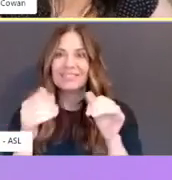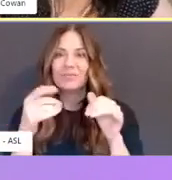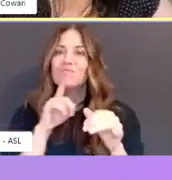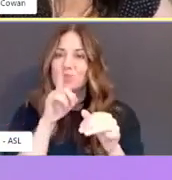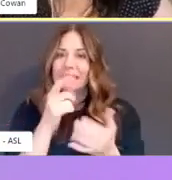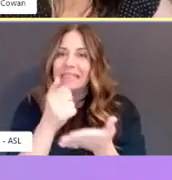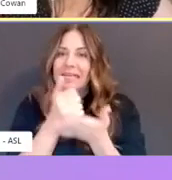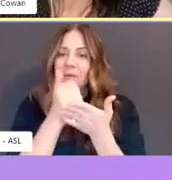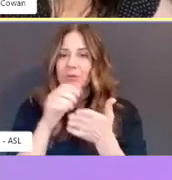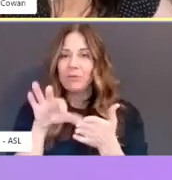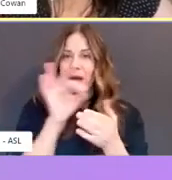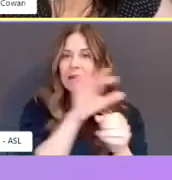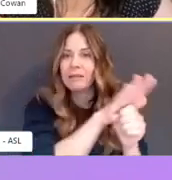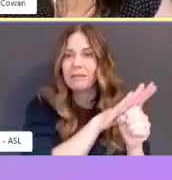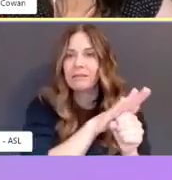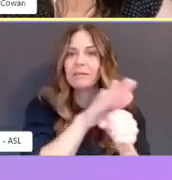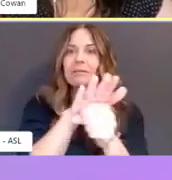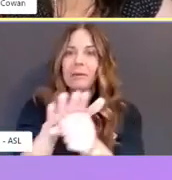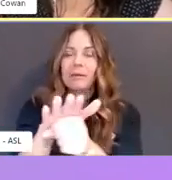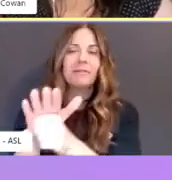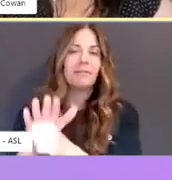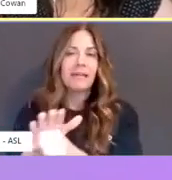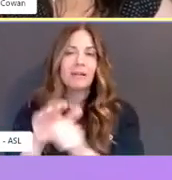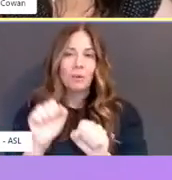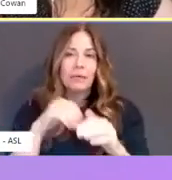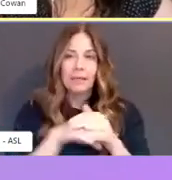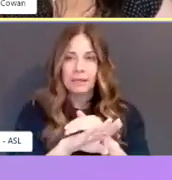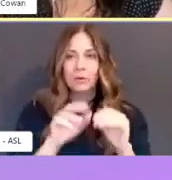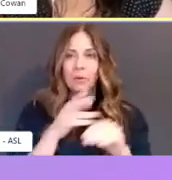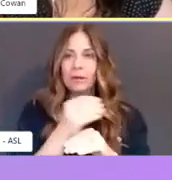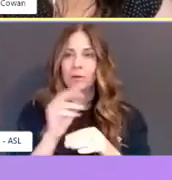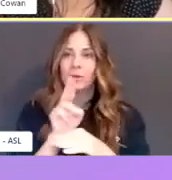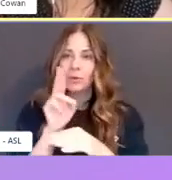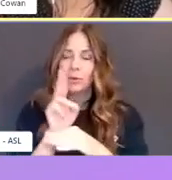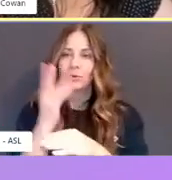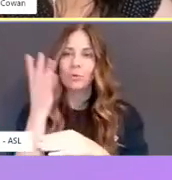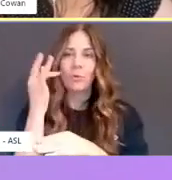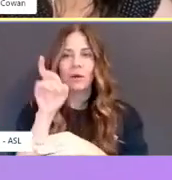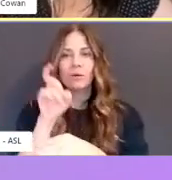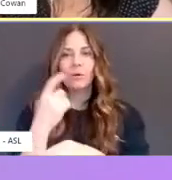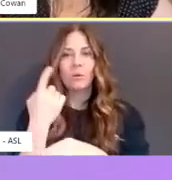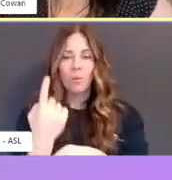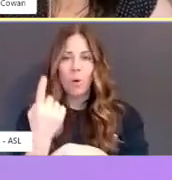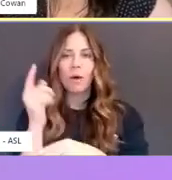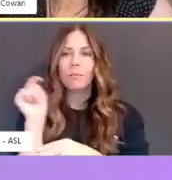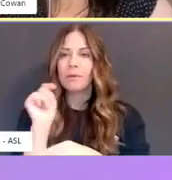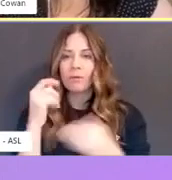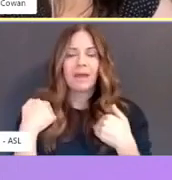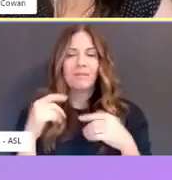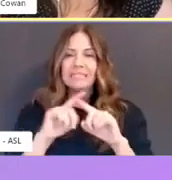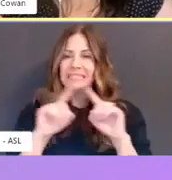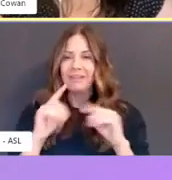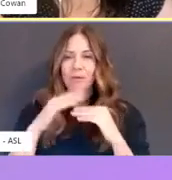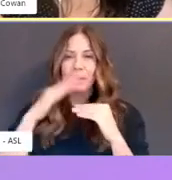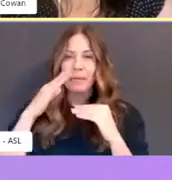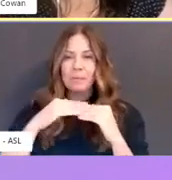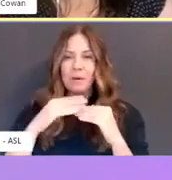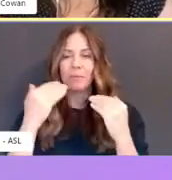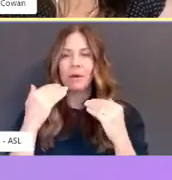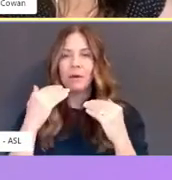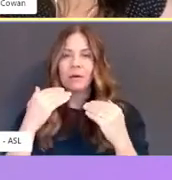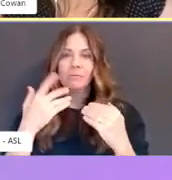find the spaces that you can get into or that you can use. And so why should one washroom have a different minimum standard than